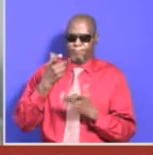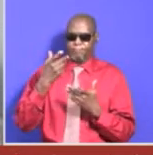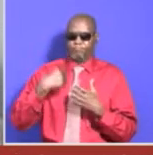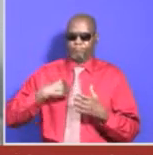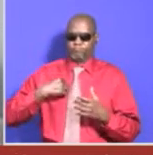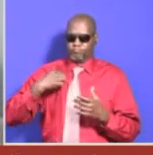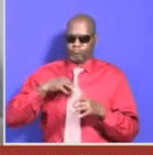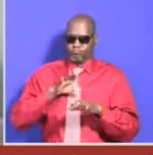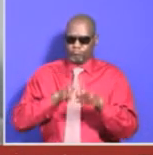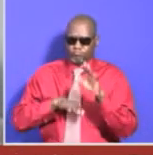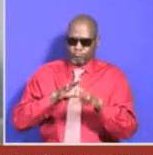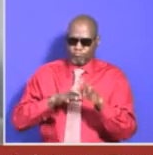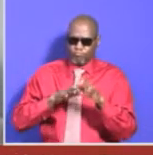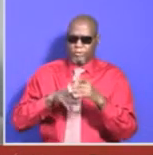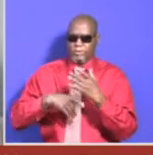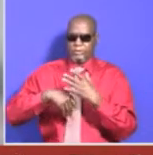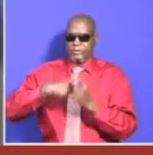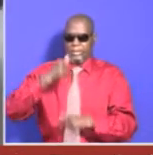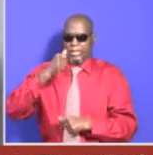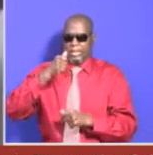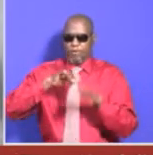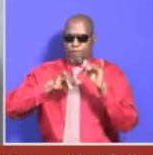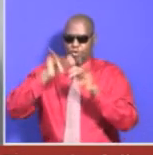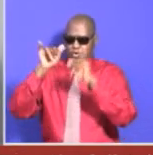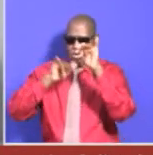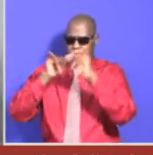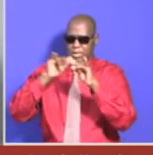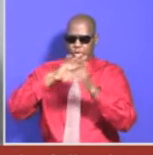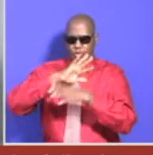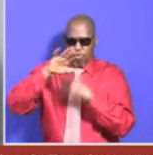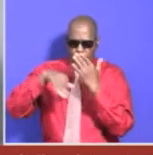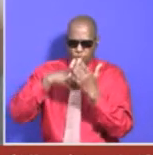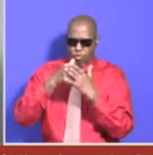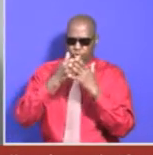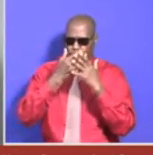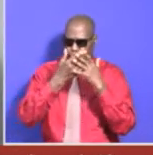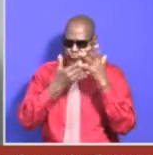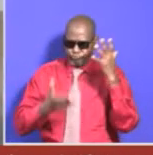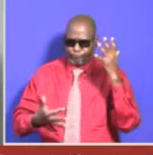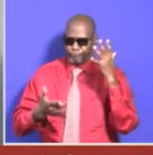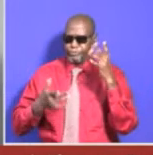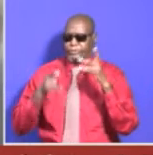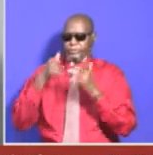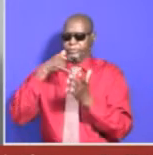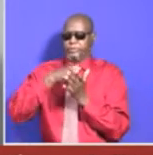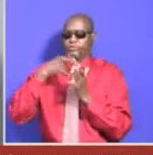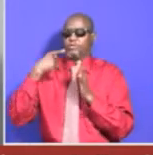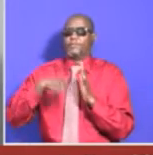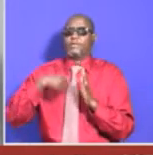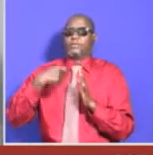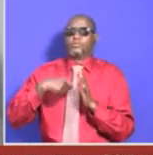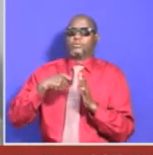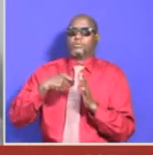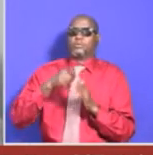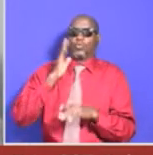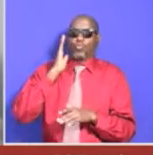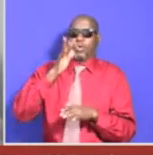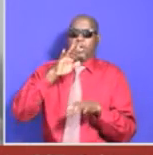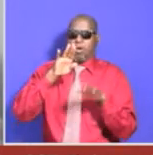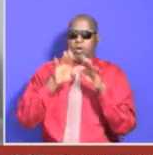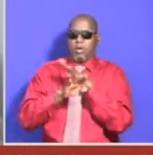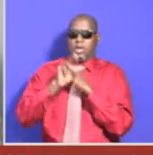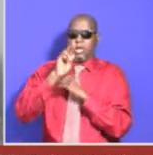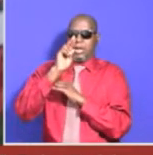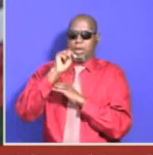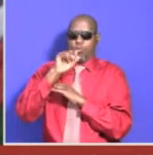kutengeneza nguo za kuuza mpaka huko nje, hiyo yote na pia mambo ya viwanda, hiyo yote itakuwa chini